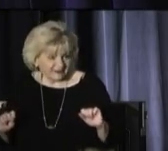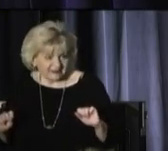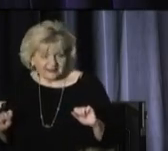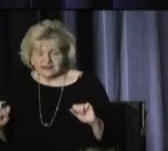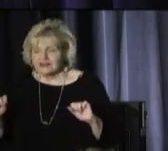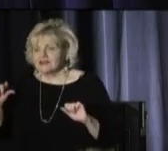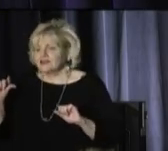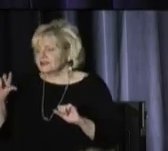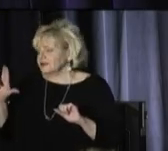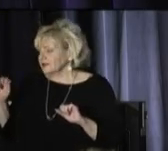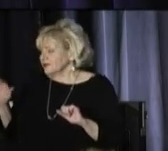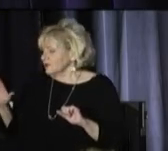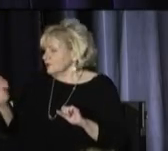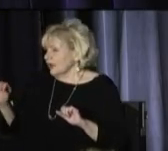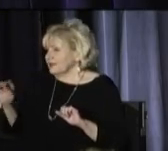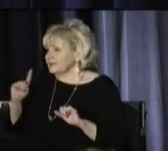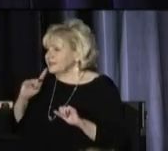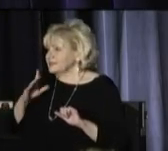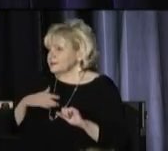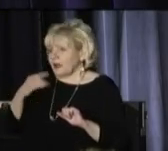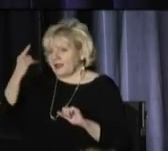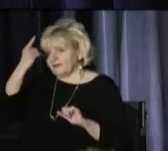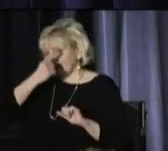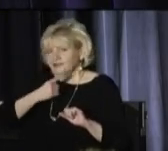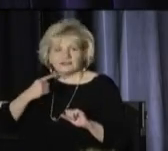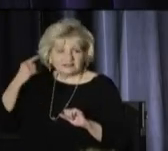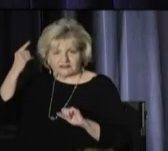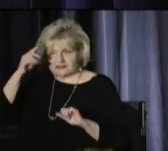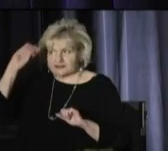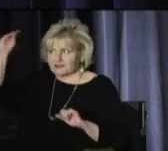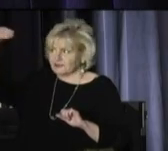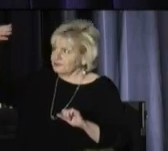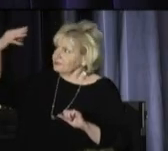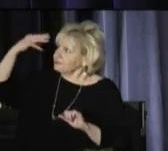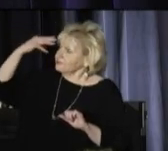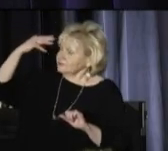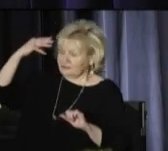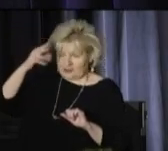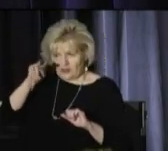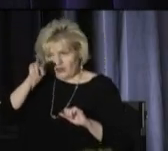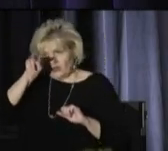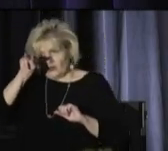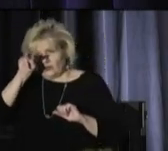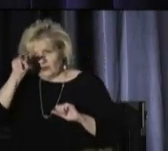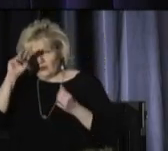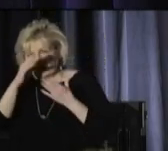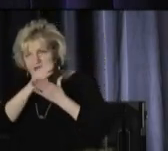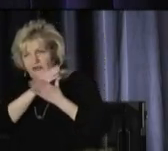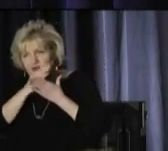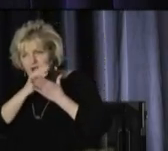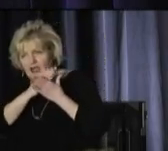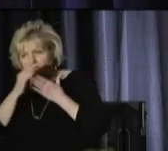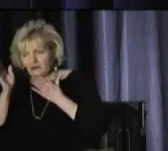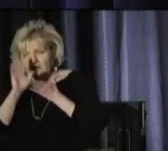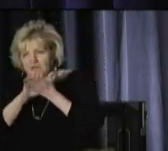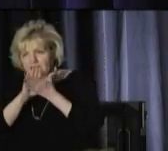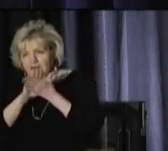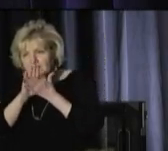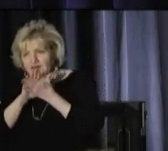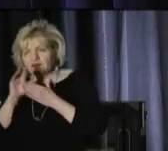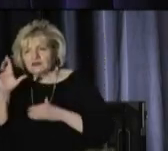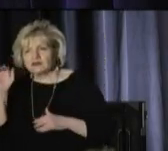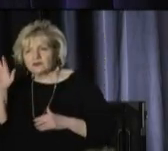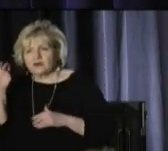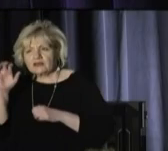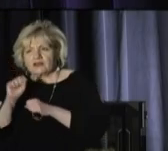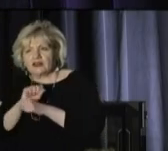cement has become my face, gazes into cracked accolades, bottomed out race labor,